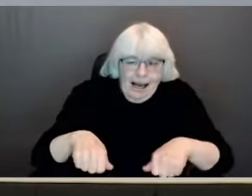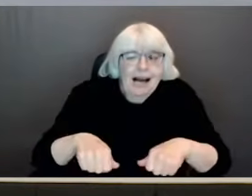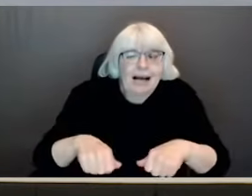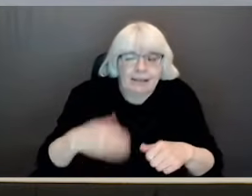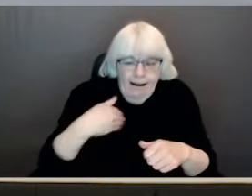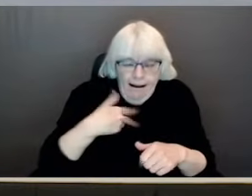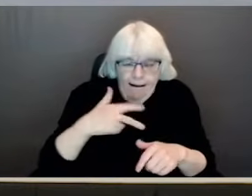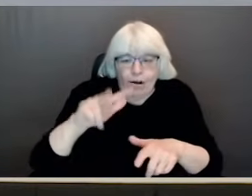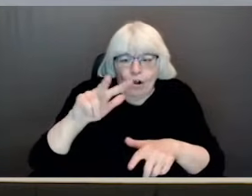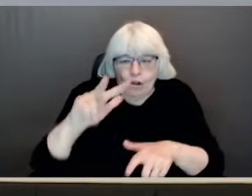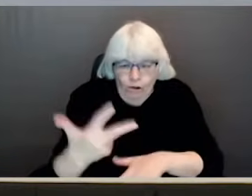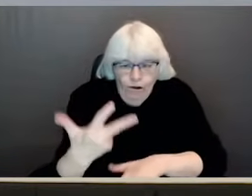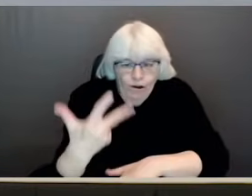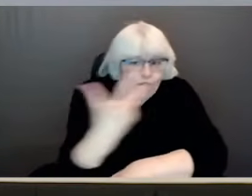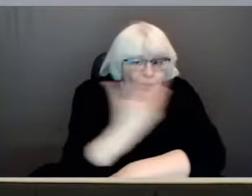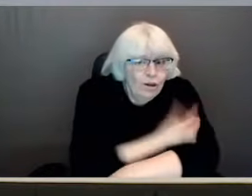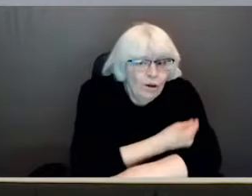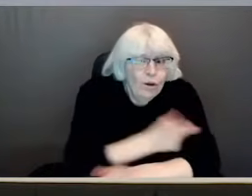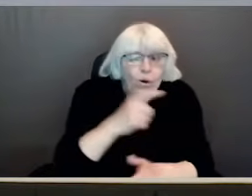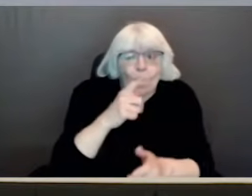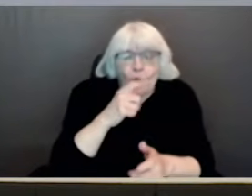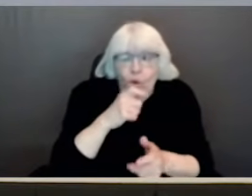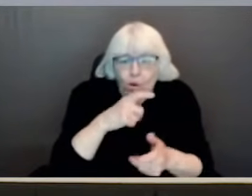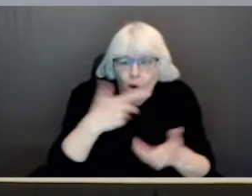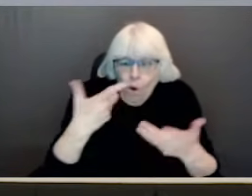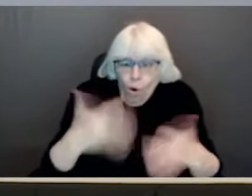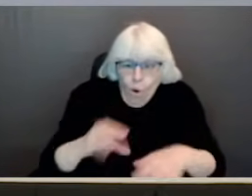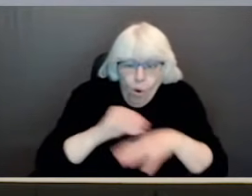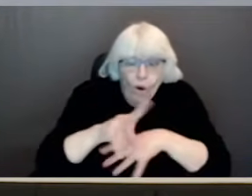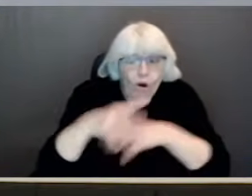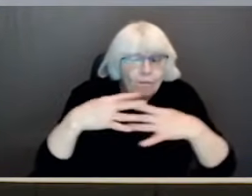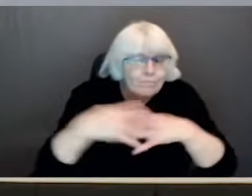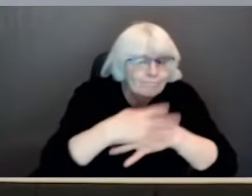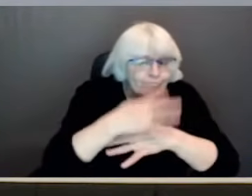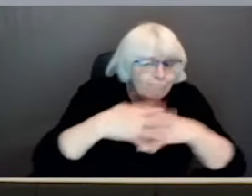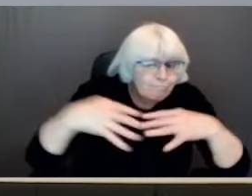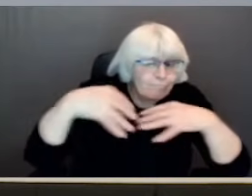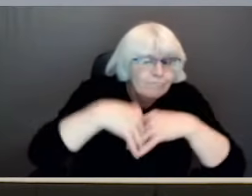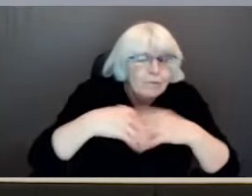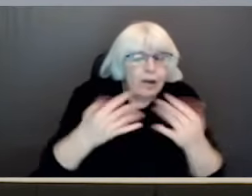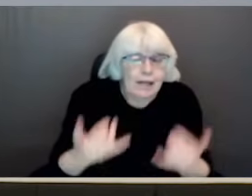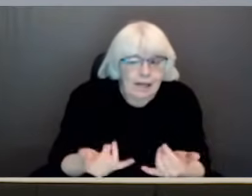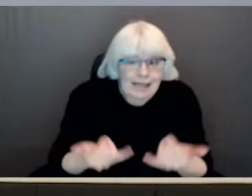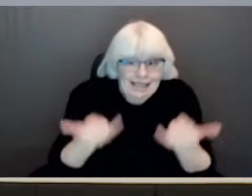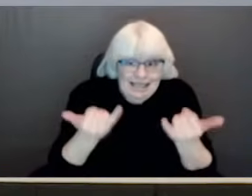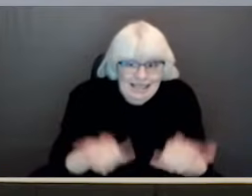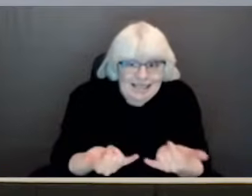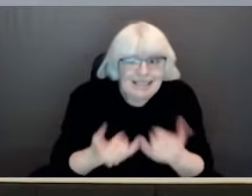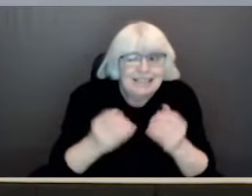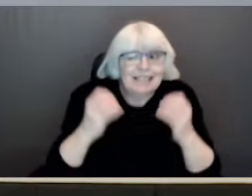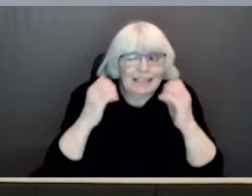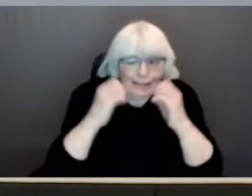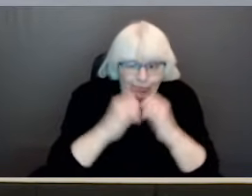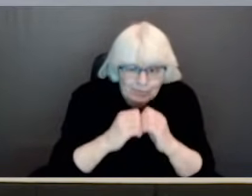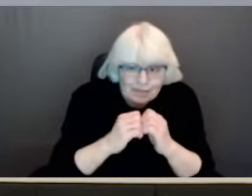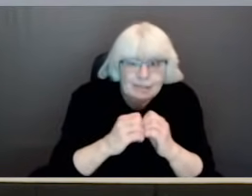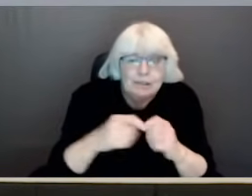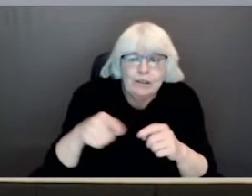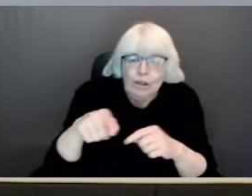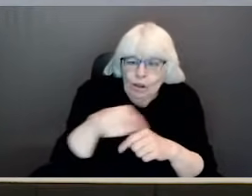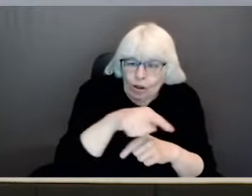Métis communities, and individuals who received 2 doses of AstraZeneca or 1 dose of Janssen vaccine.